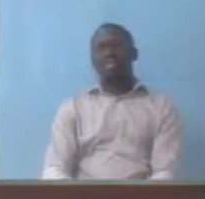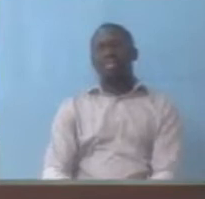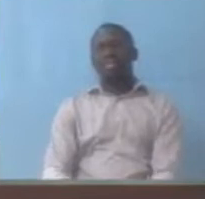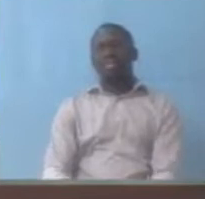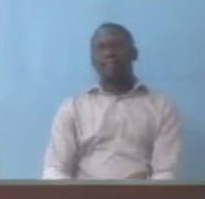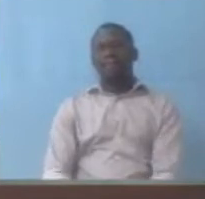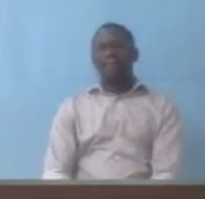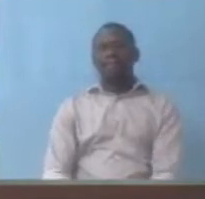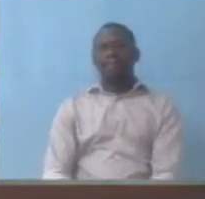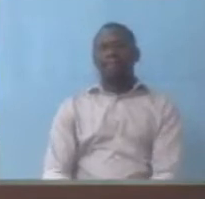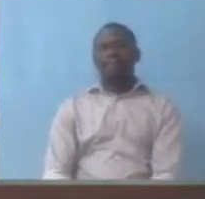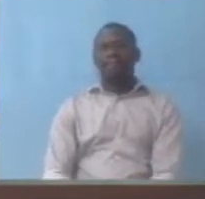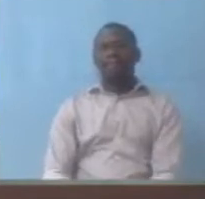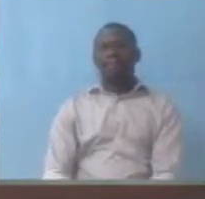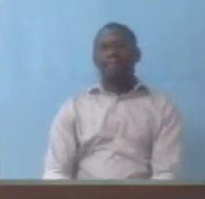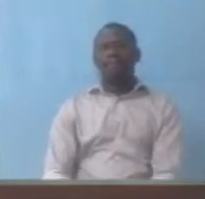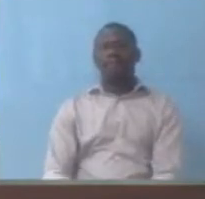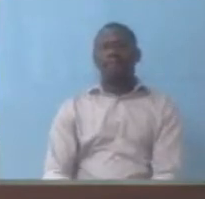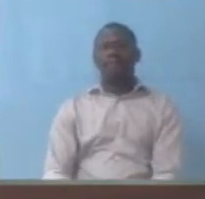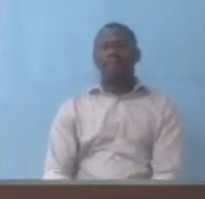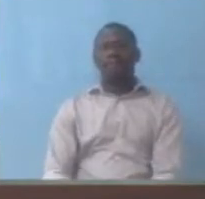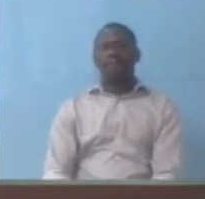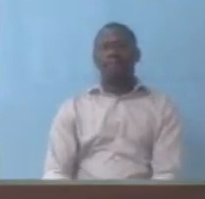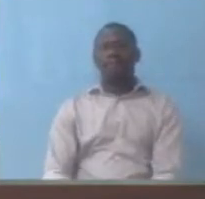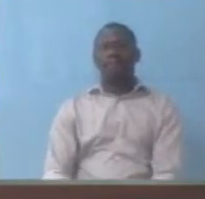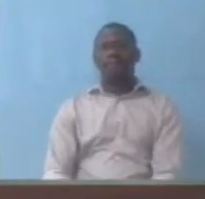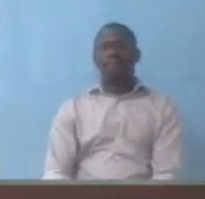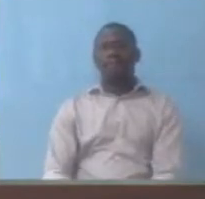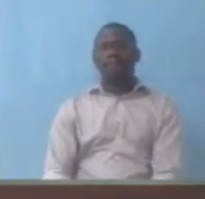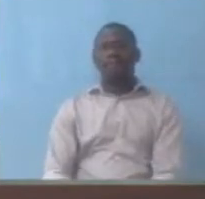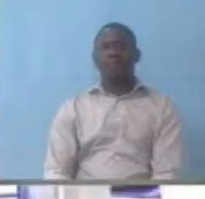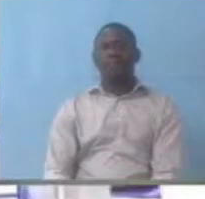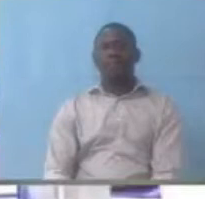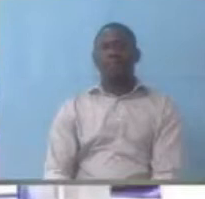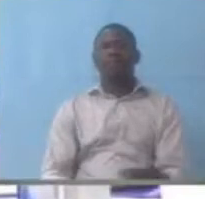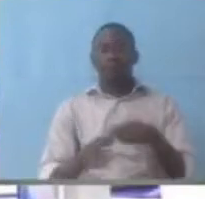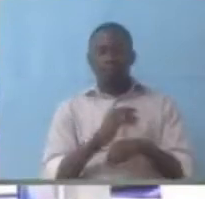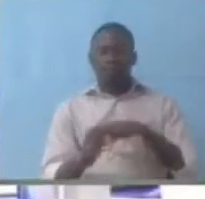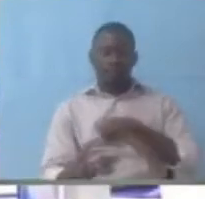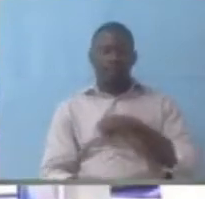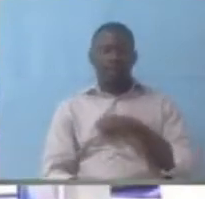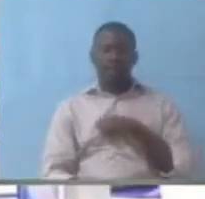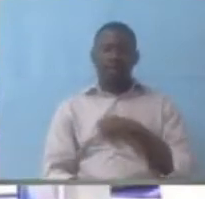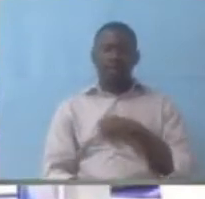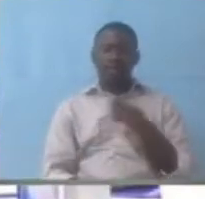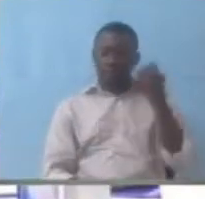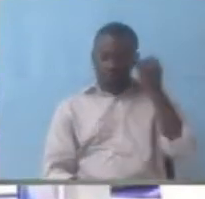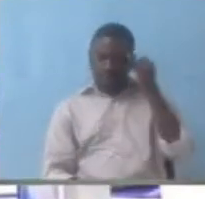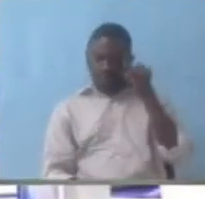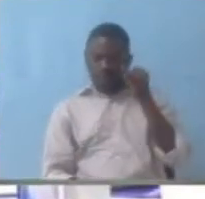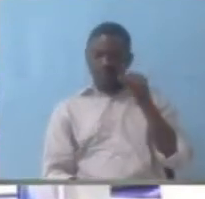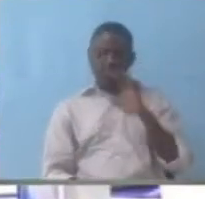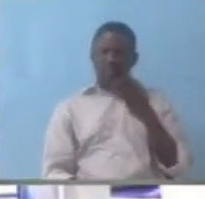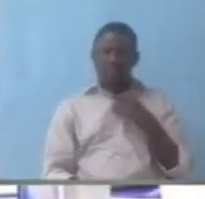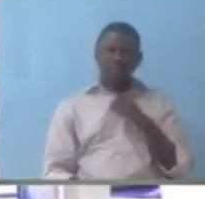ninsula, farmanta ninsula. In my view, Mundali Lebije broken in decree from London. In my view, I mean, you might as well not have dirtied your